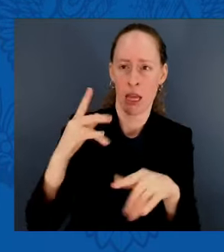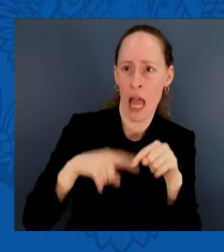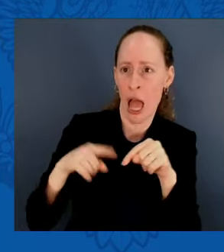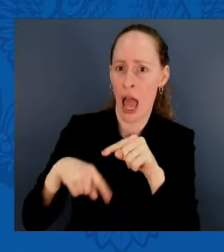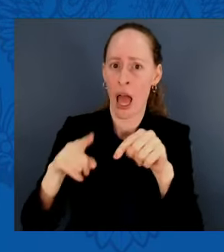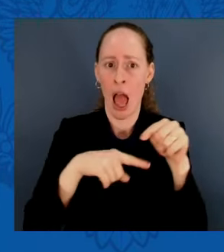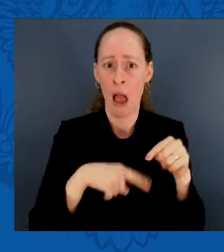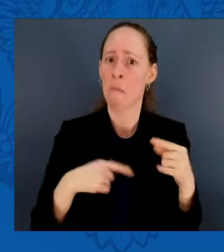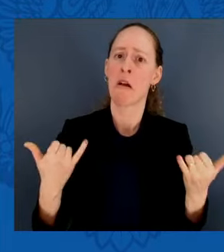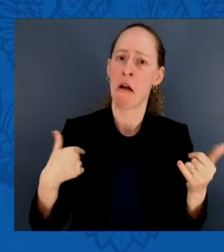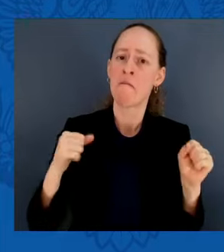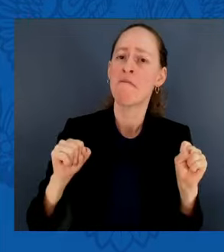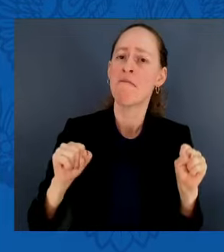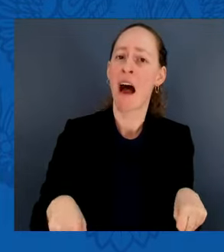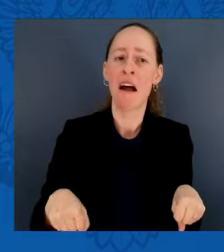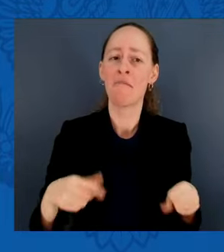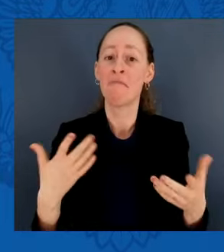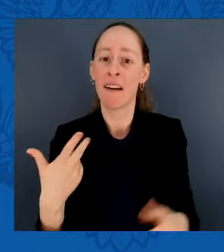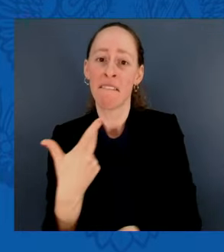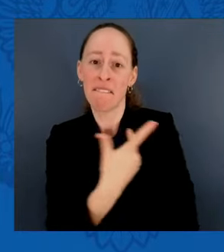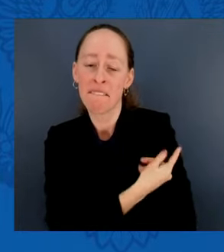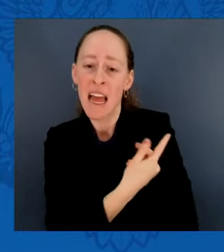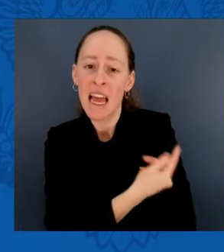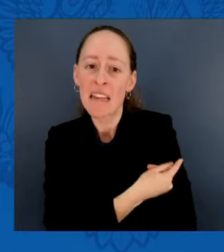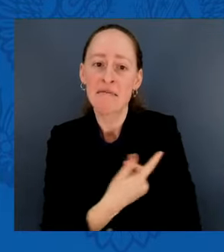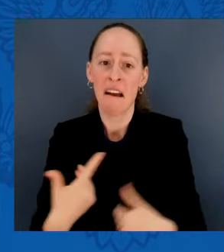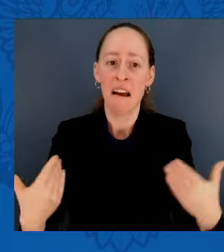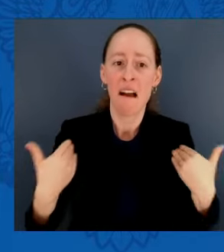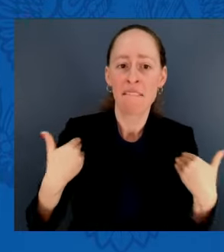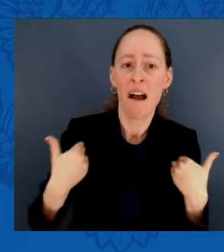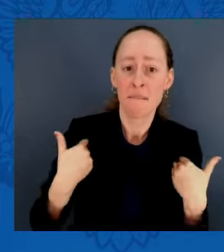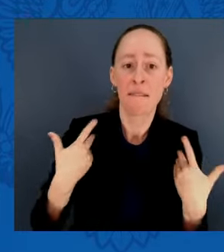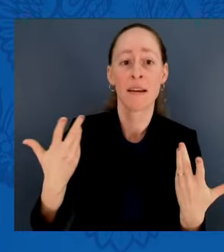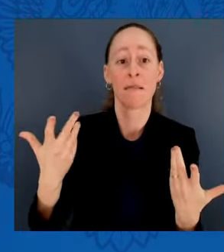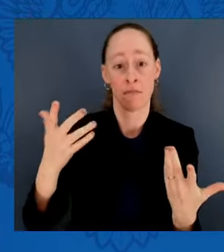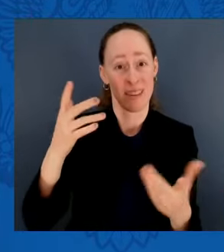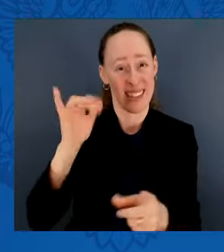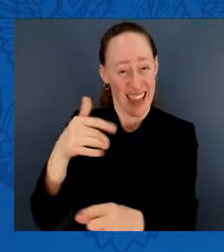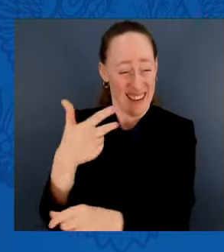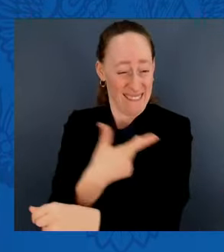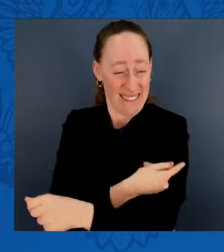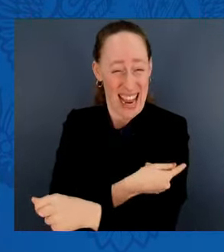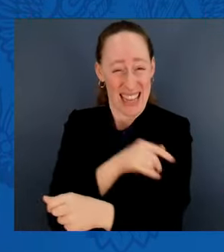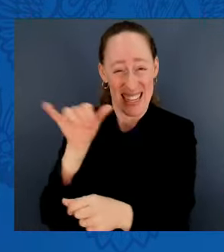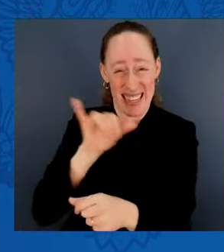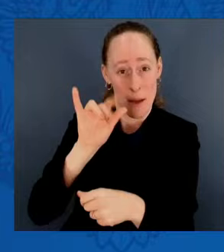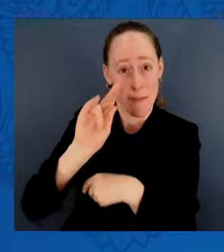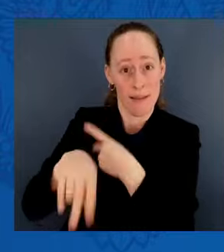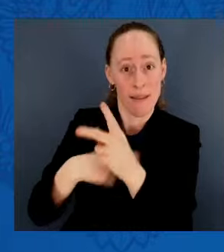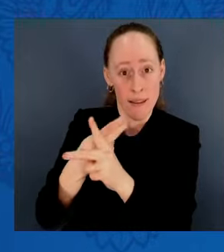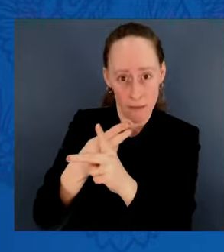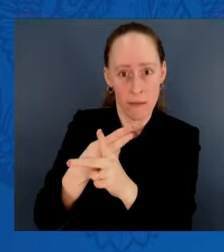turning setback into comeback. That's what America does. That's what America does.